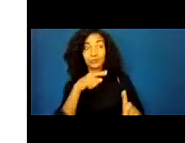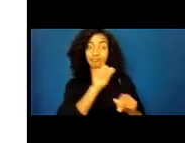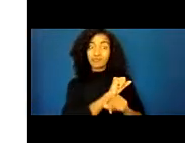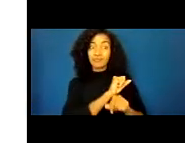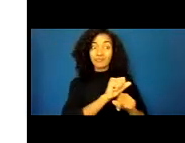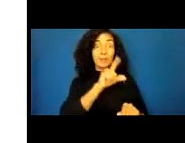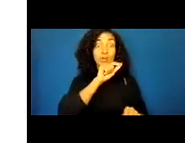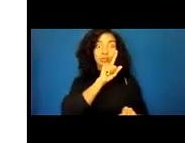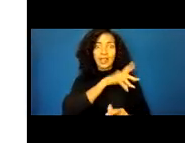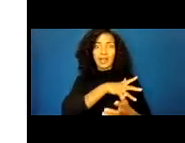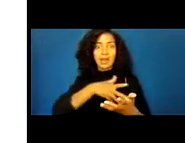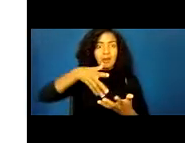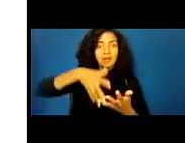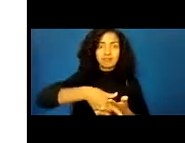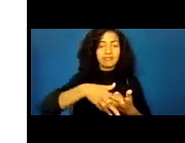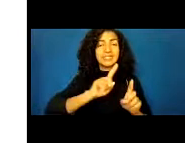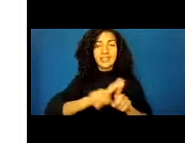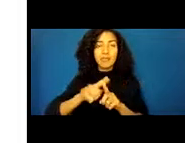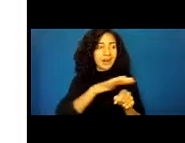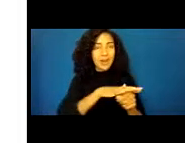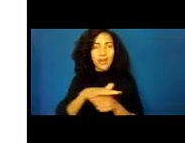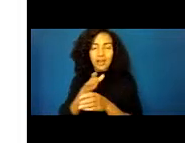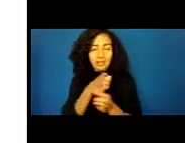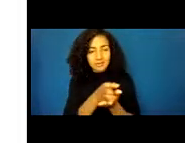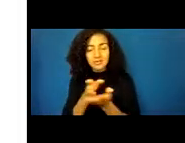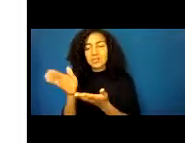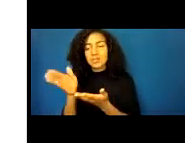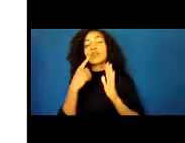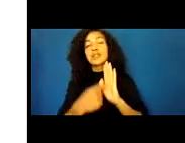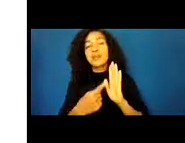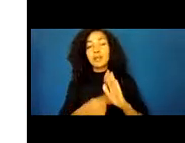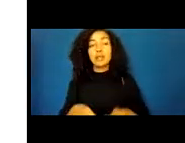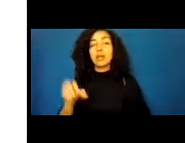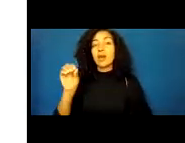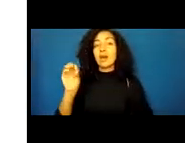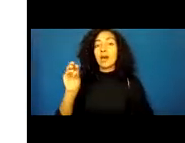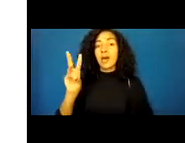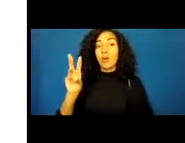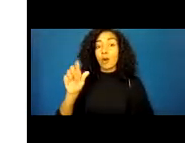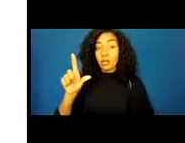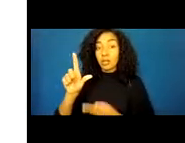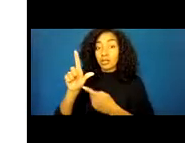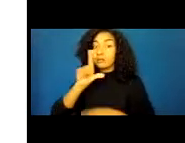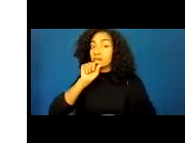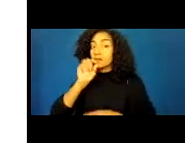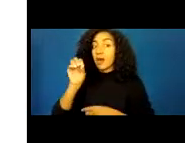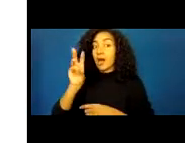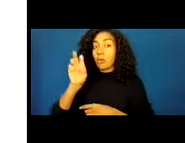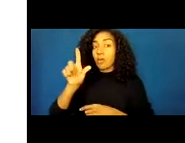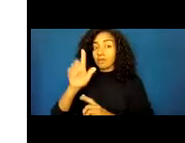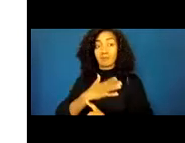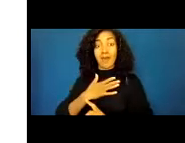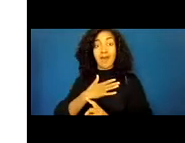different areas. For example, the owl in my area is, they